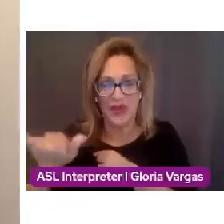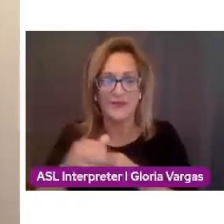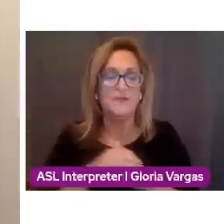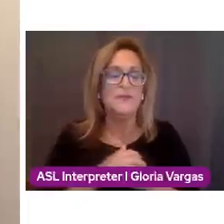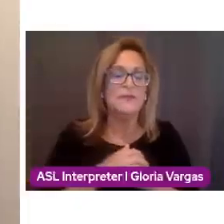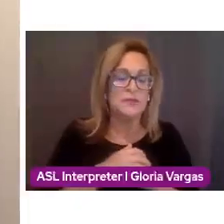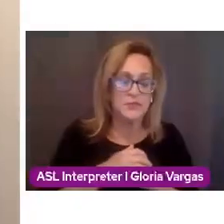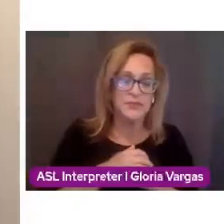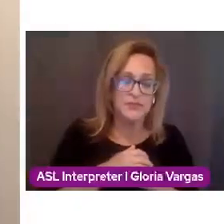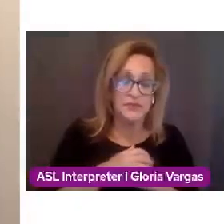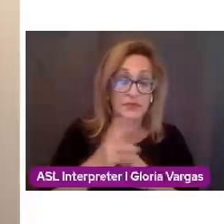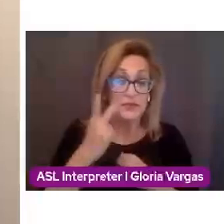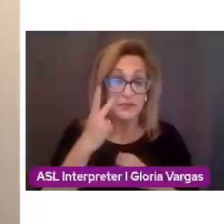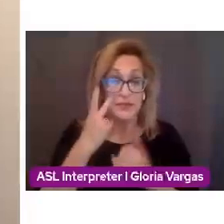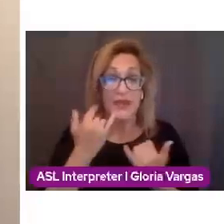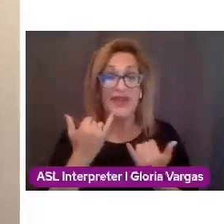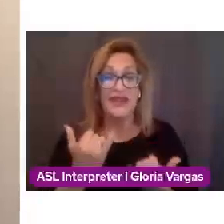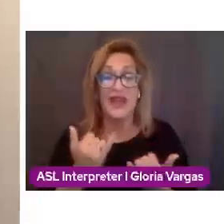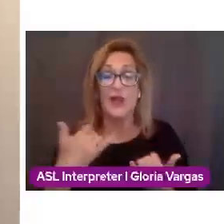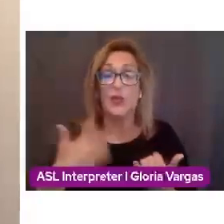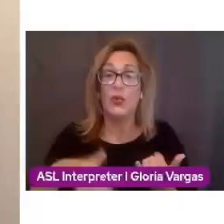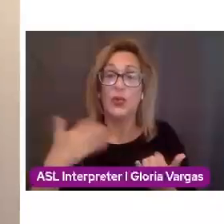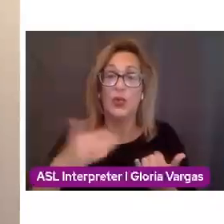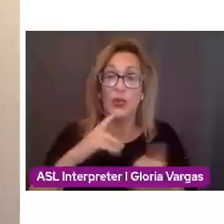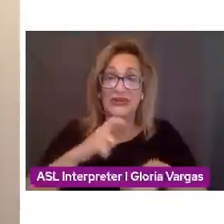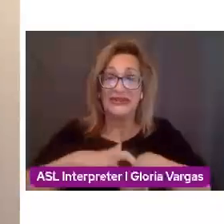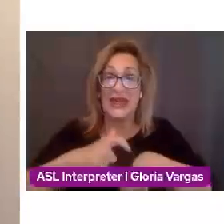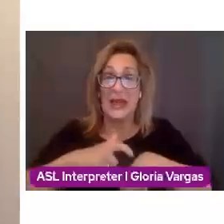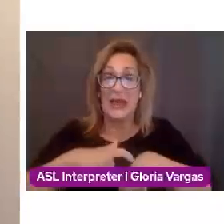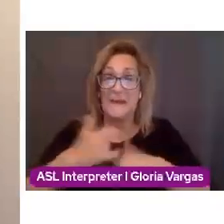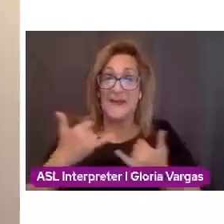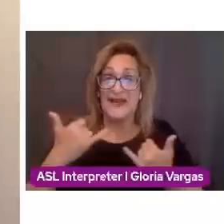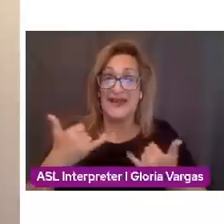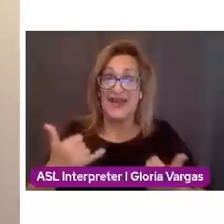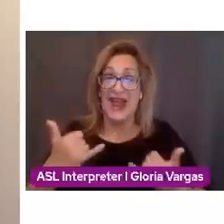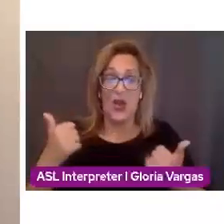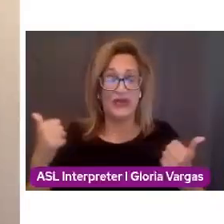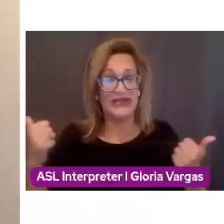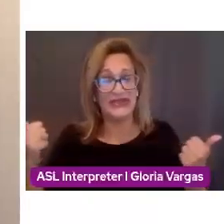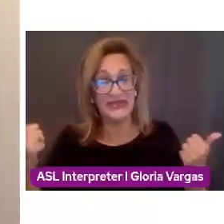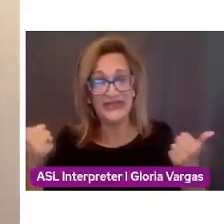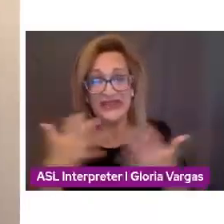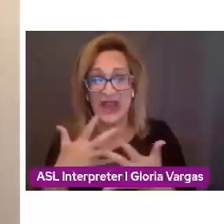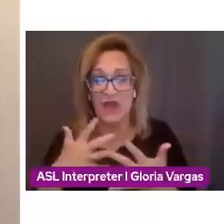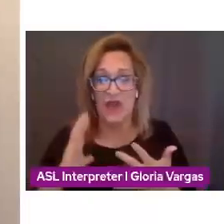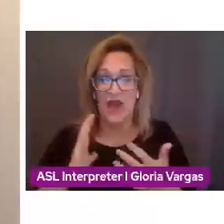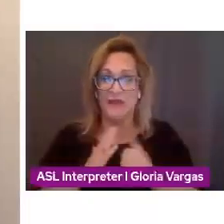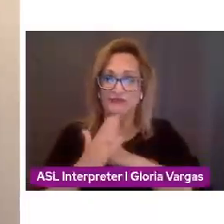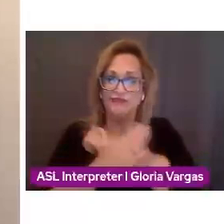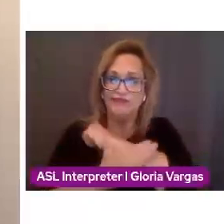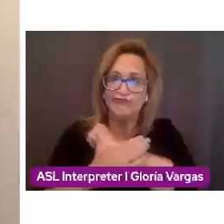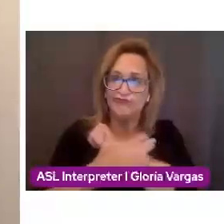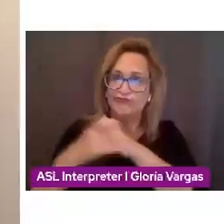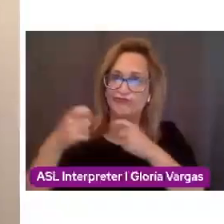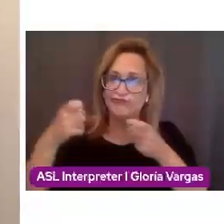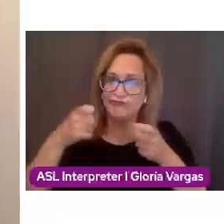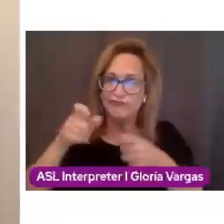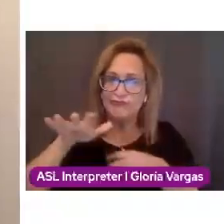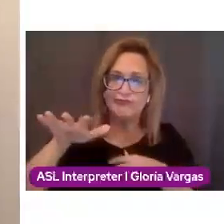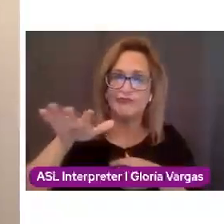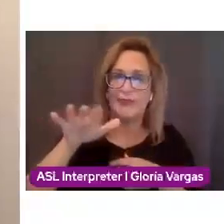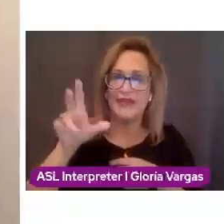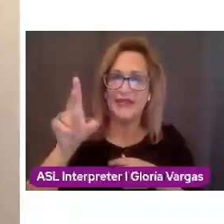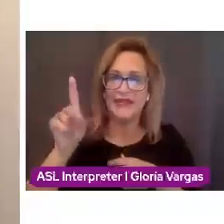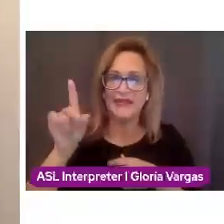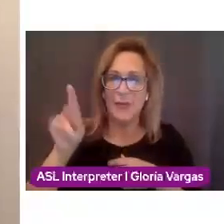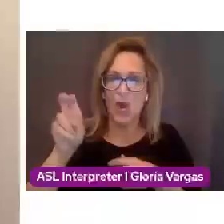here is a very, very scary moment in our democracy. And I think what I have come out in favor for